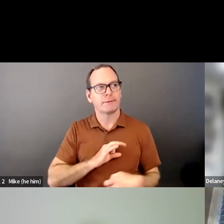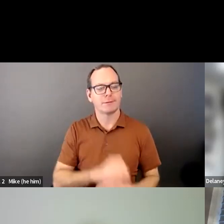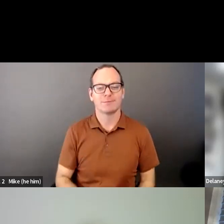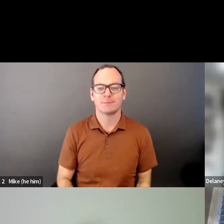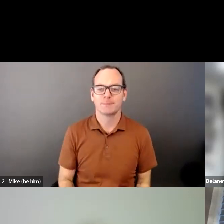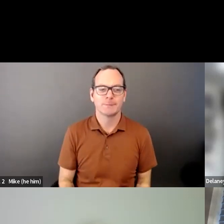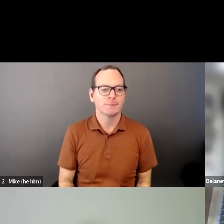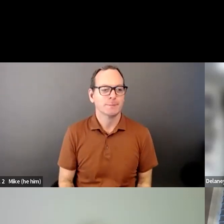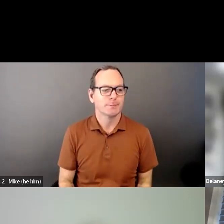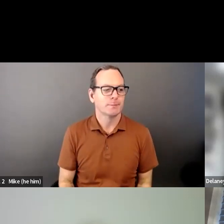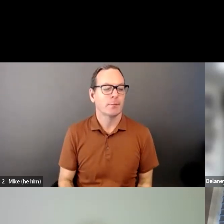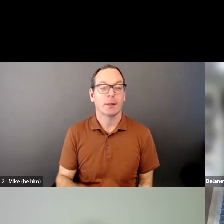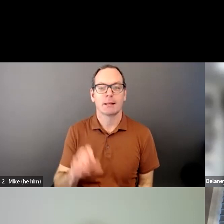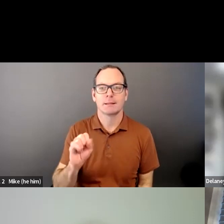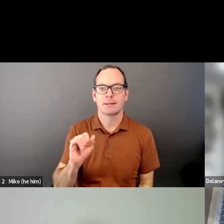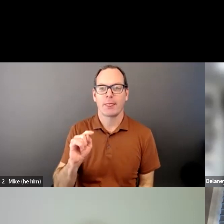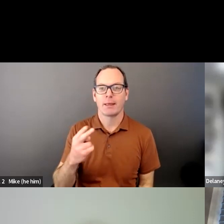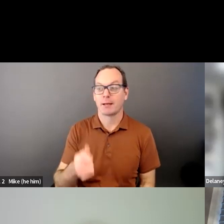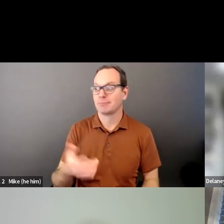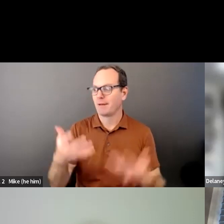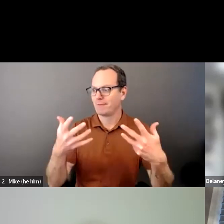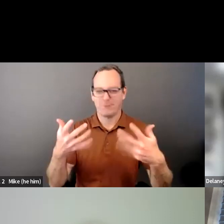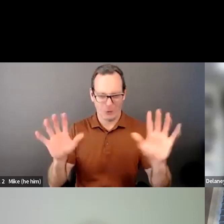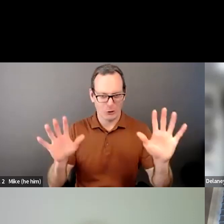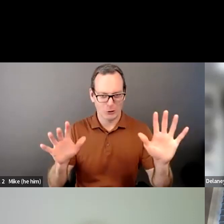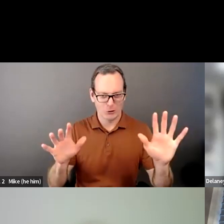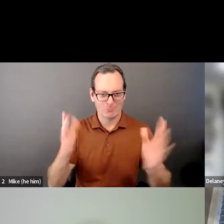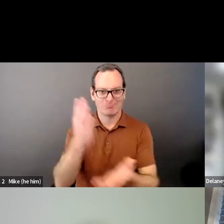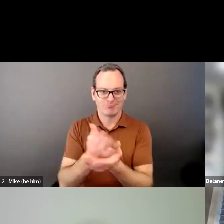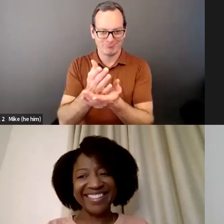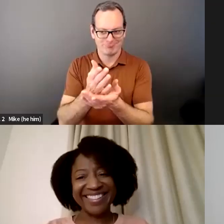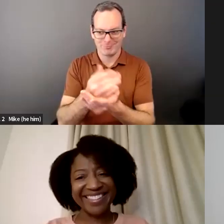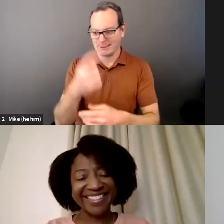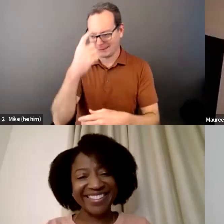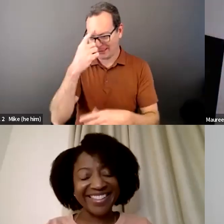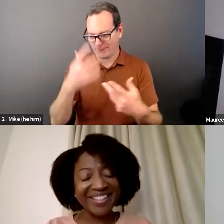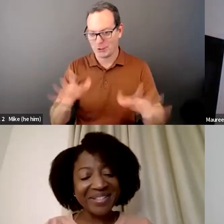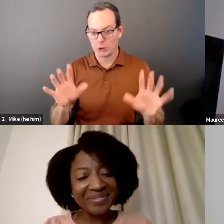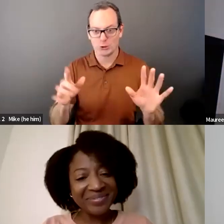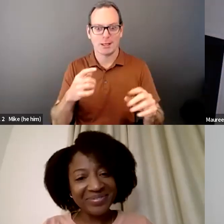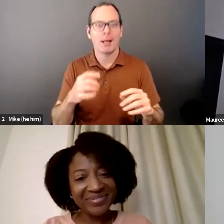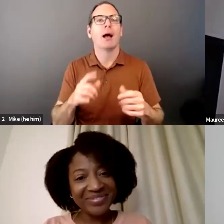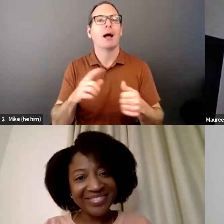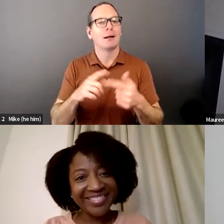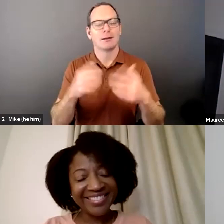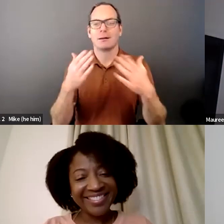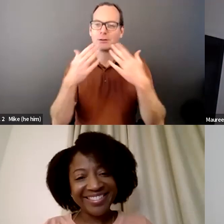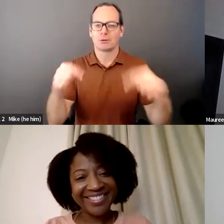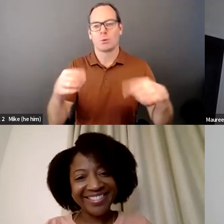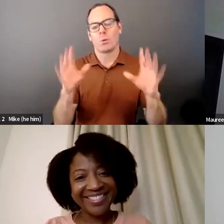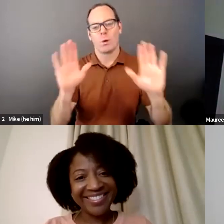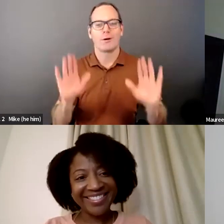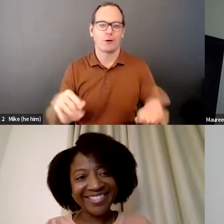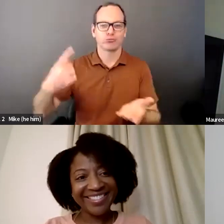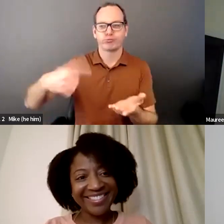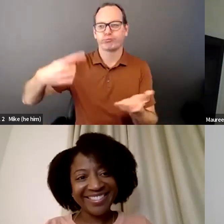mic drop it there. Thank you, Carolyn. I'm just mindful of the time, and I think we're up. But this was such a wonderful conversation, and it was just the tip